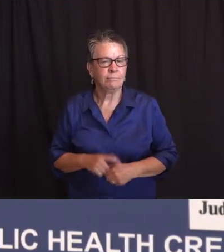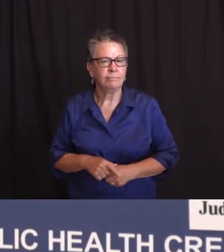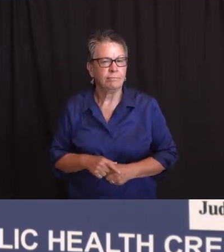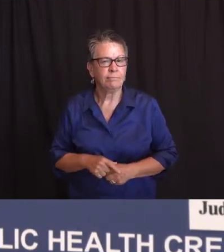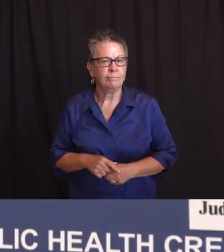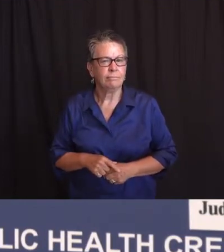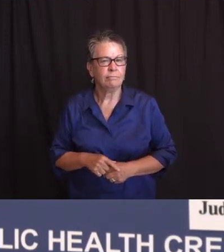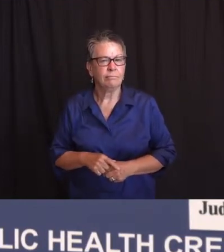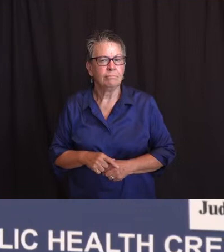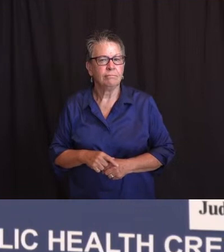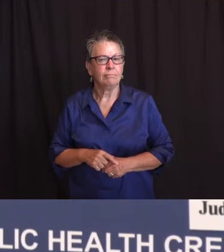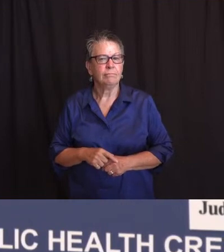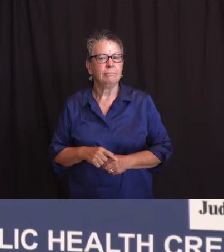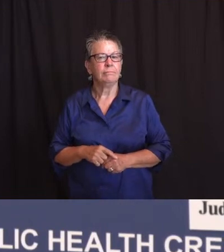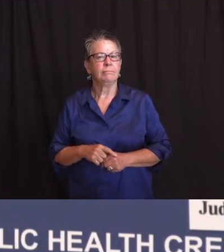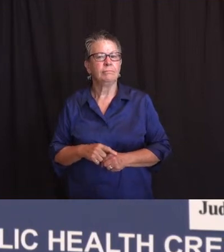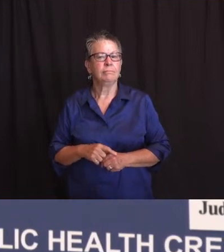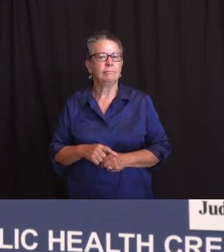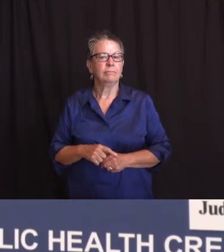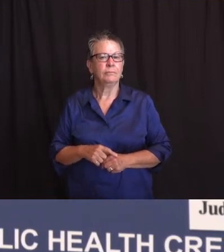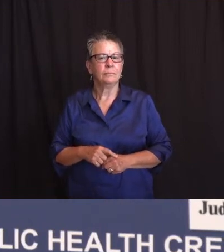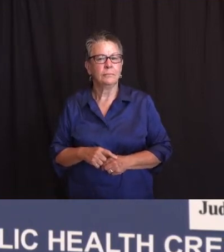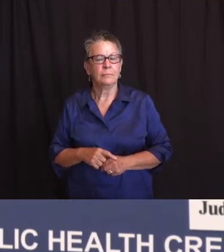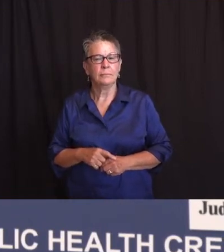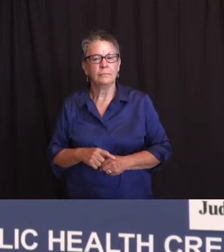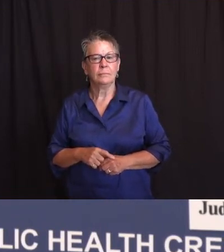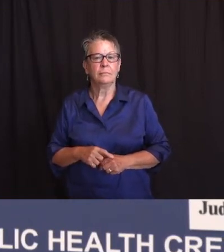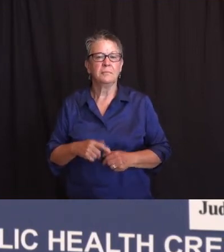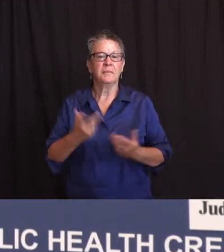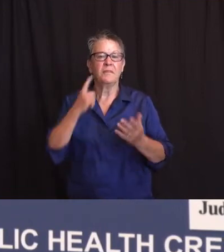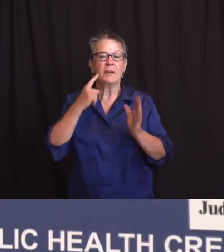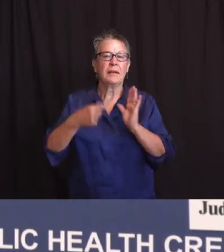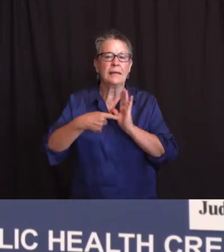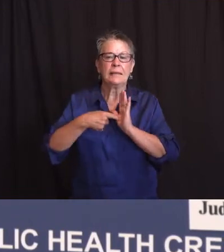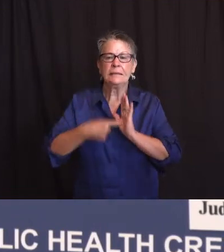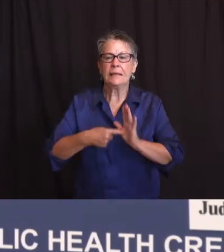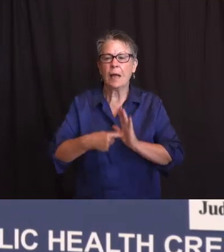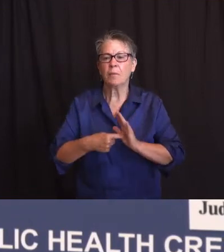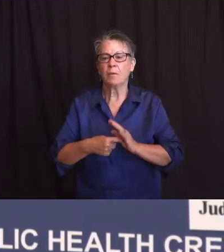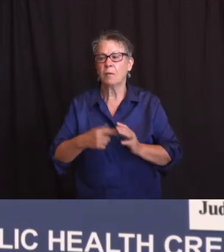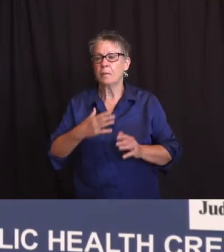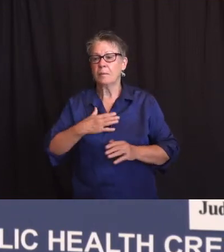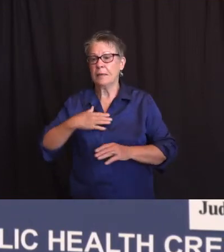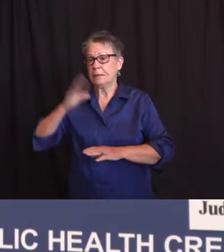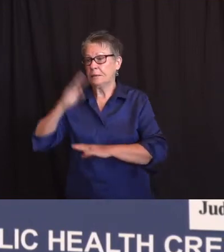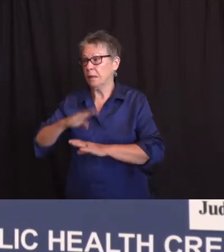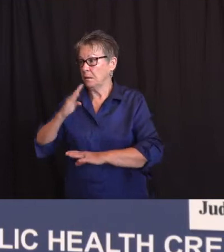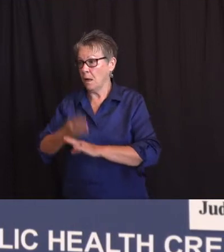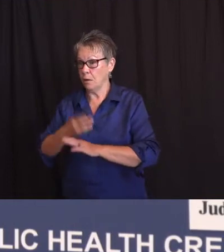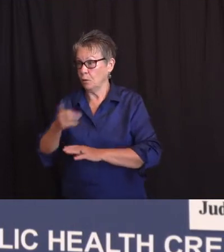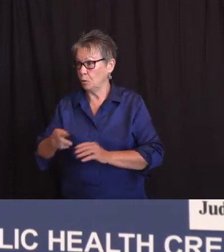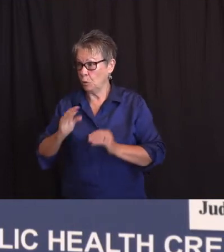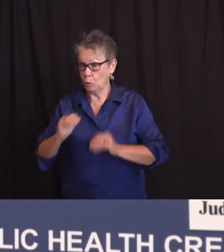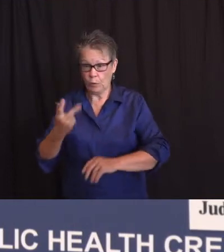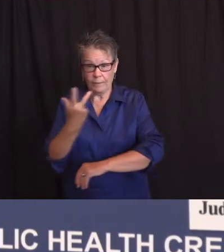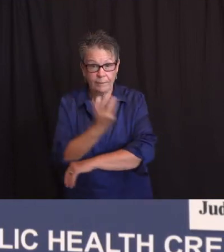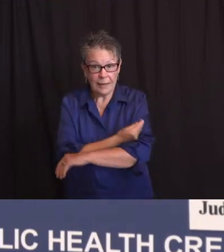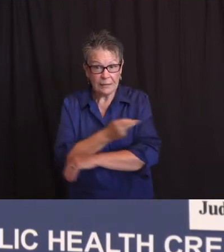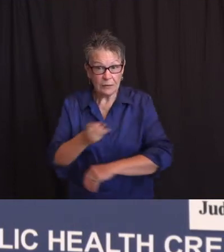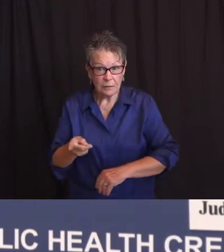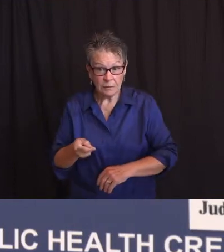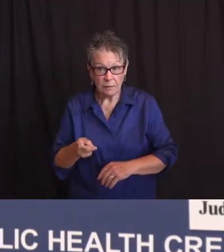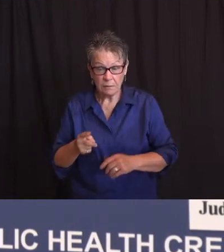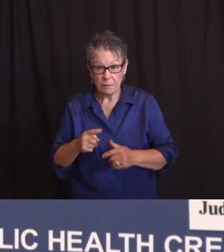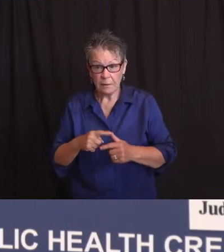kids who could get vaccinated now did not get vaccinated, they got ill, and ended up passing it along to somebody else who had a bad outcome.